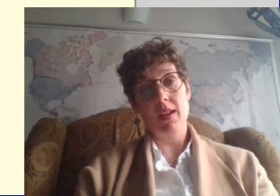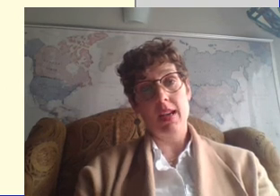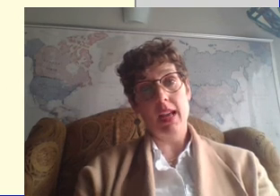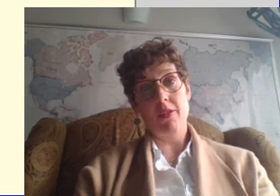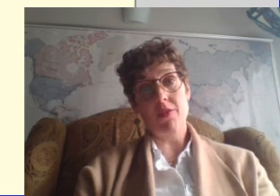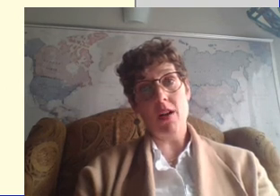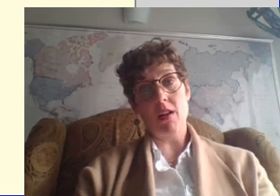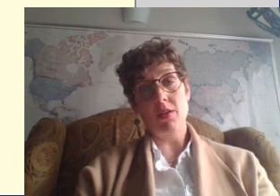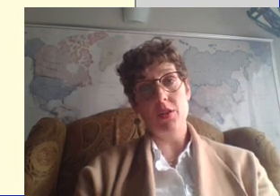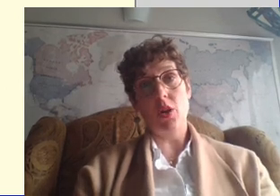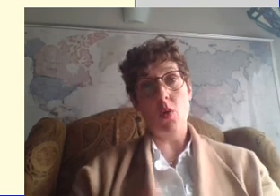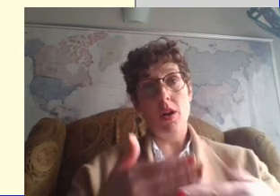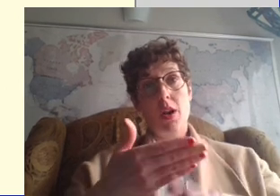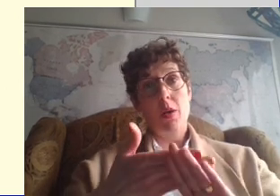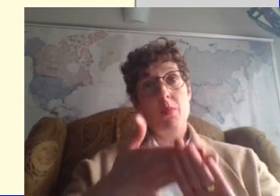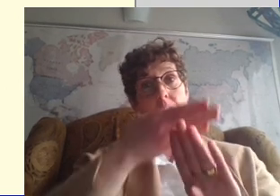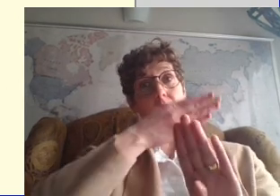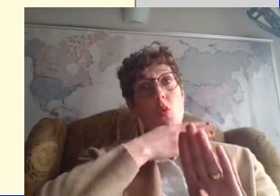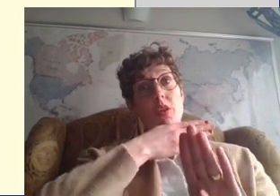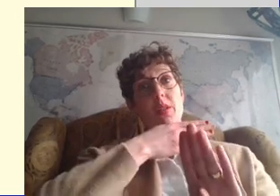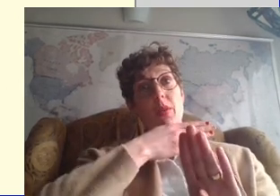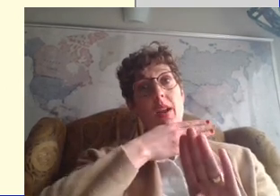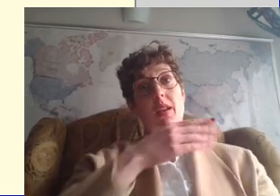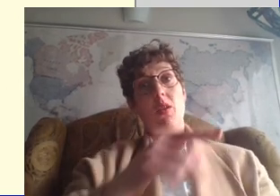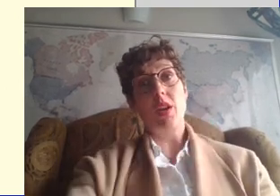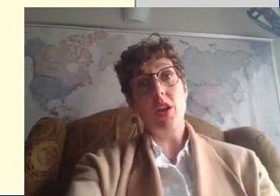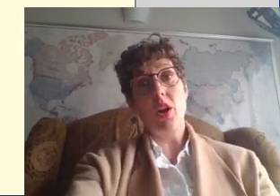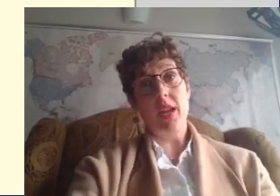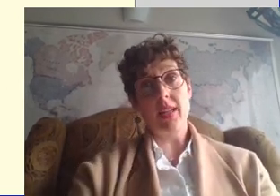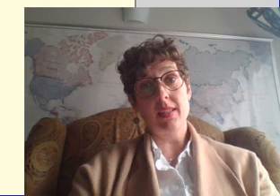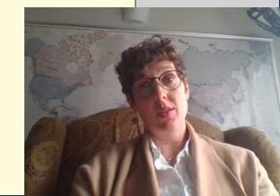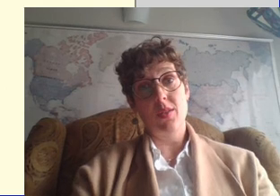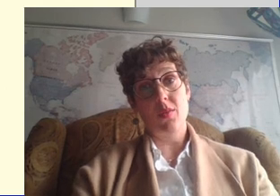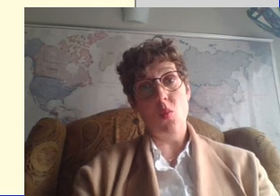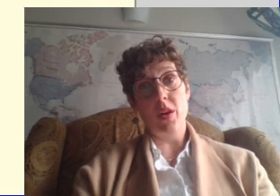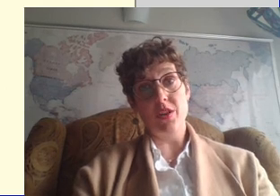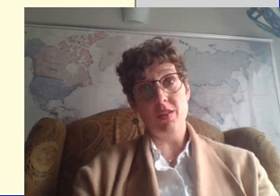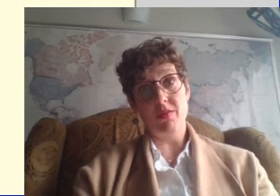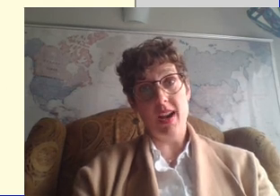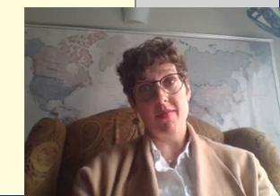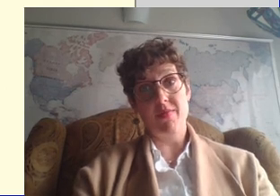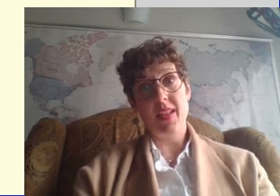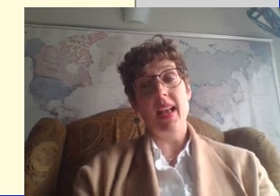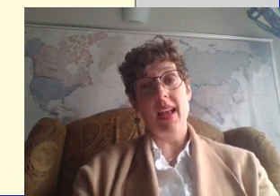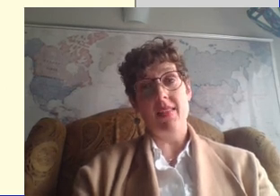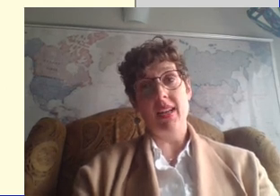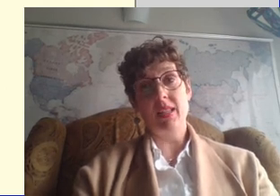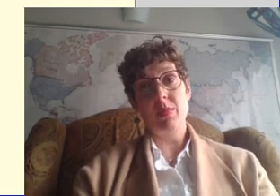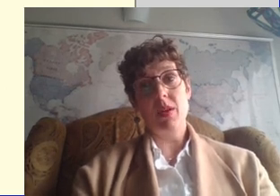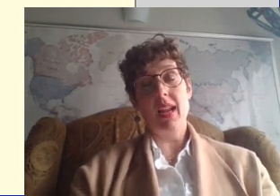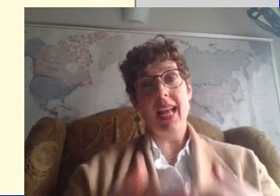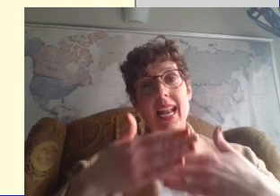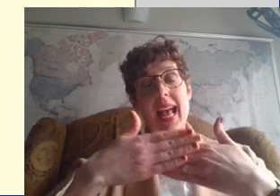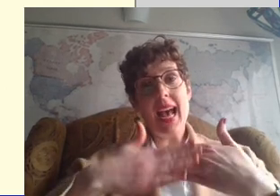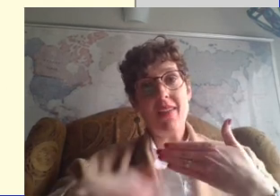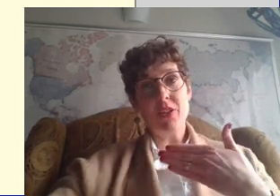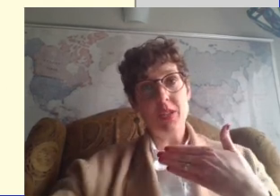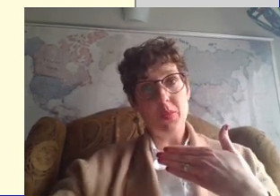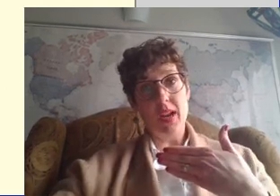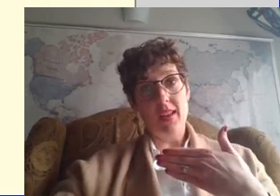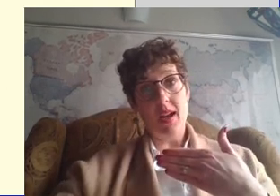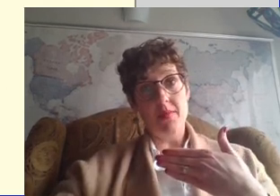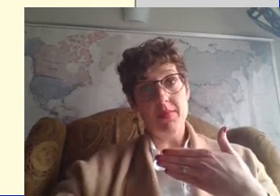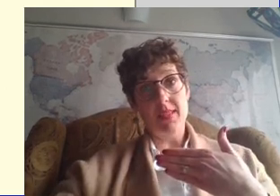summer, and fall. So before spring, we know it's winter, right? And then it's spring, and